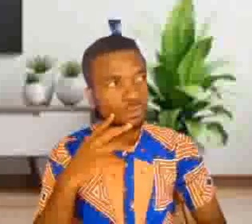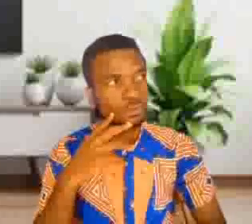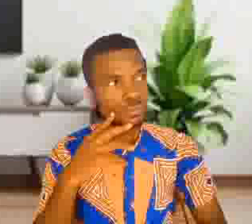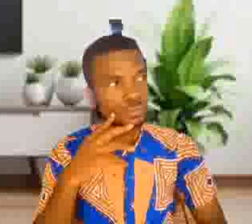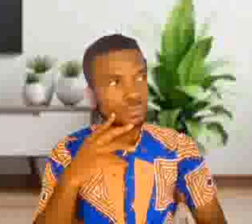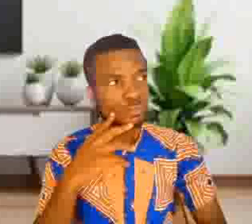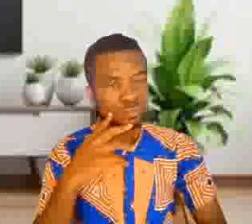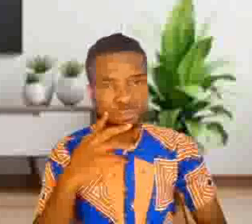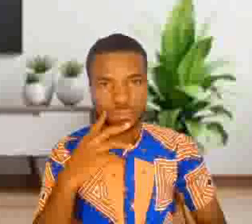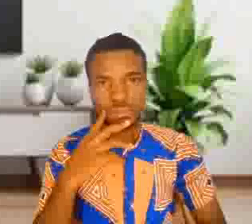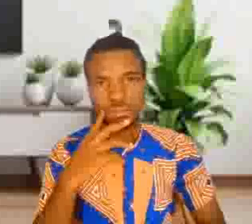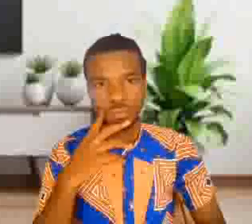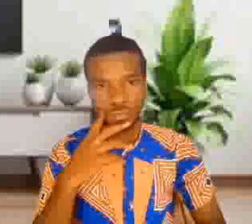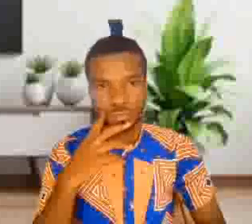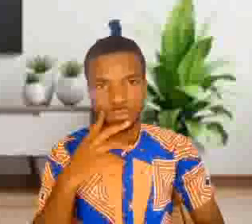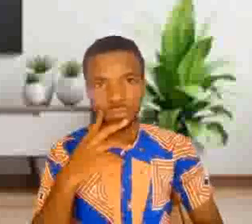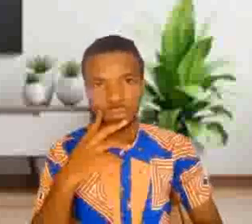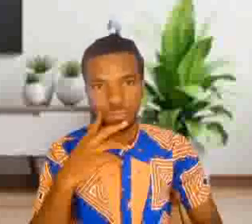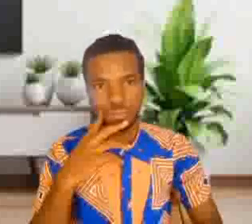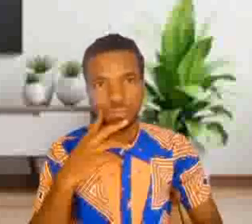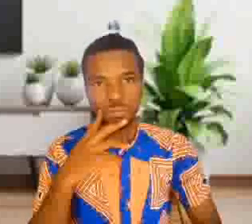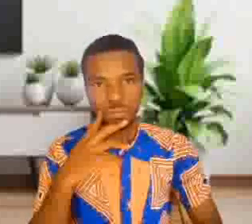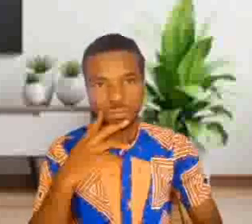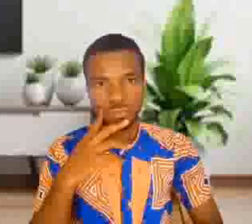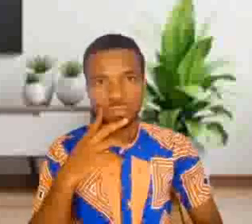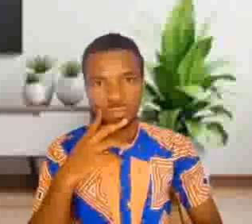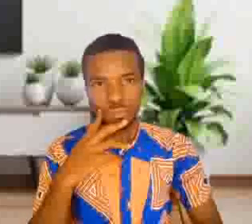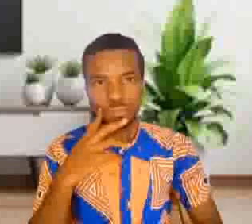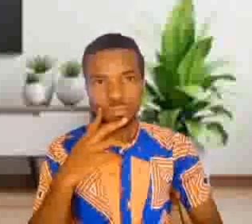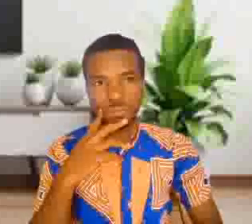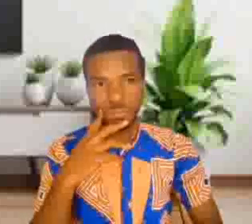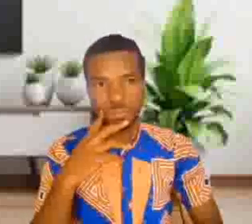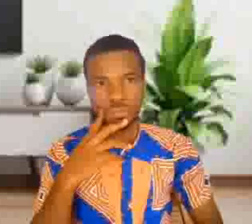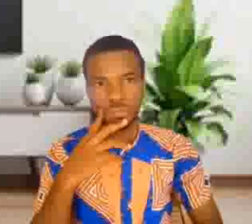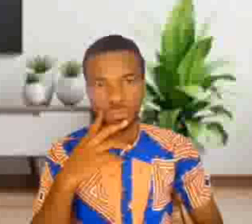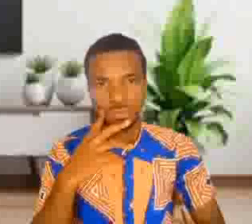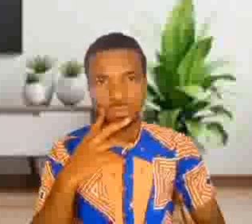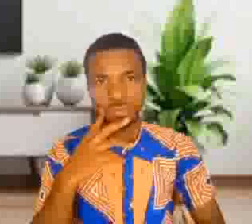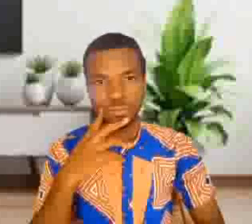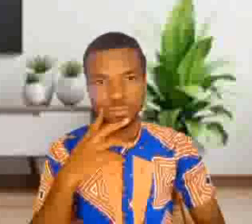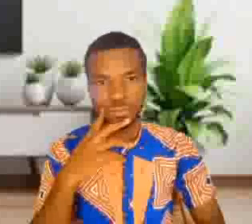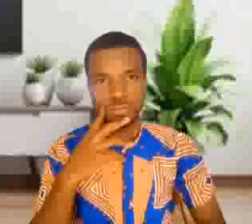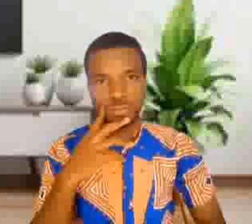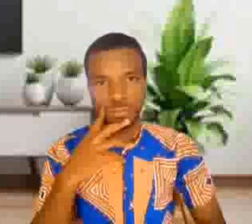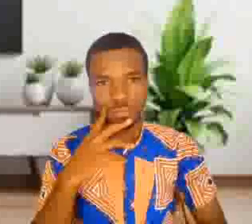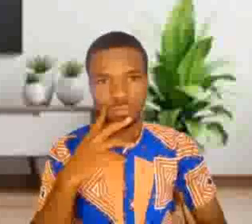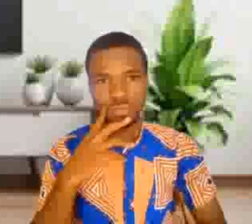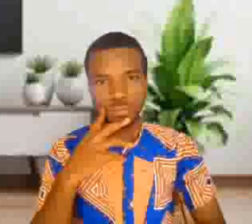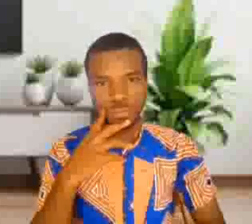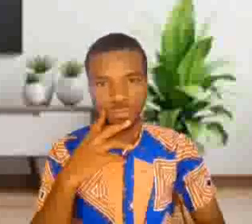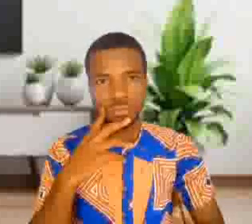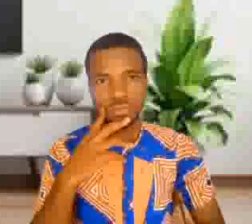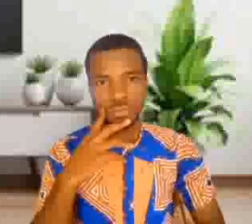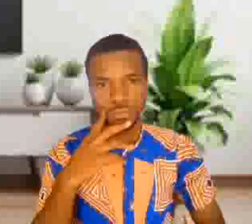Again, it's my honor to be here to bring us the word of the Lord. I want to